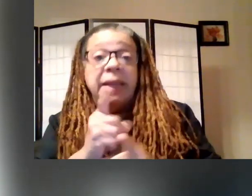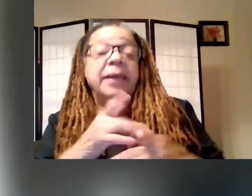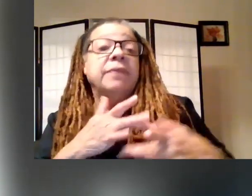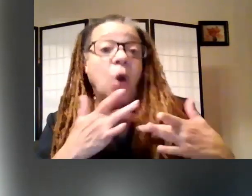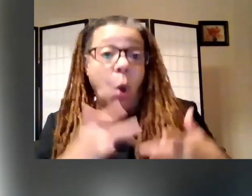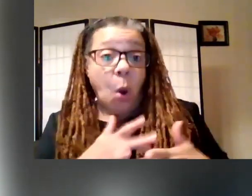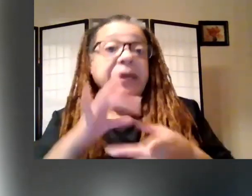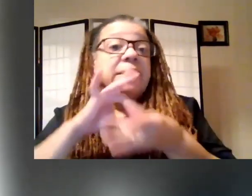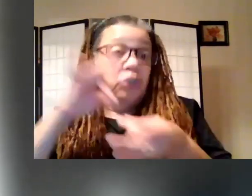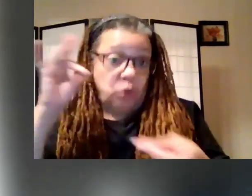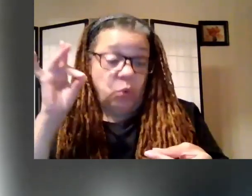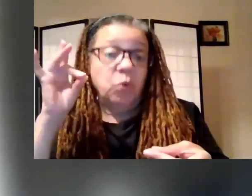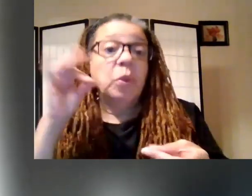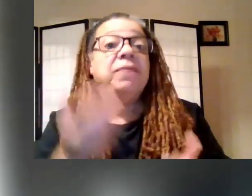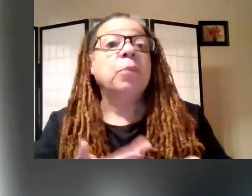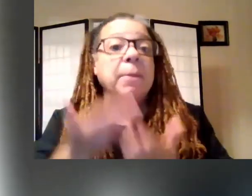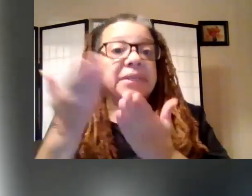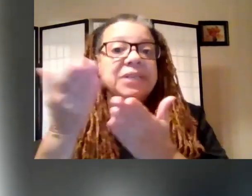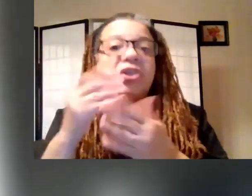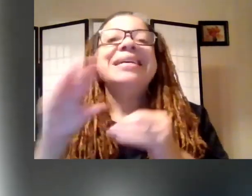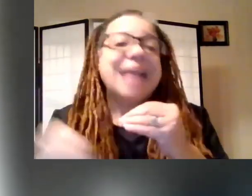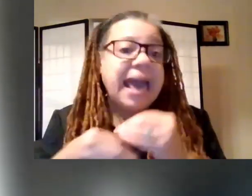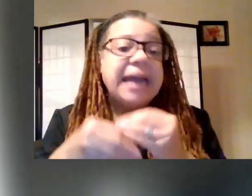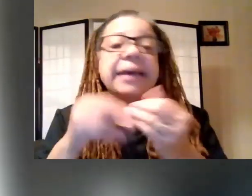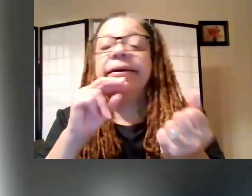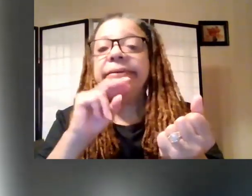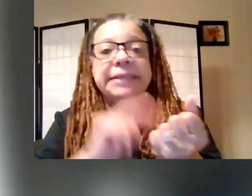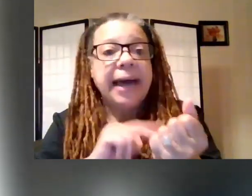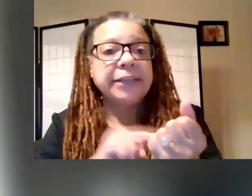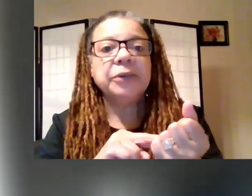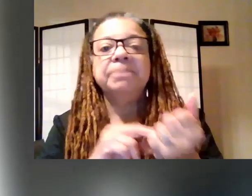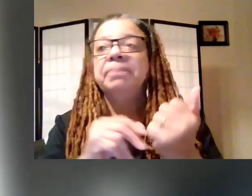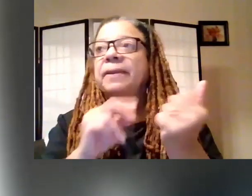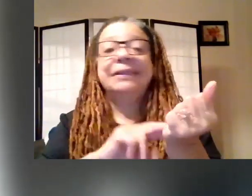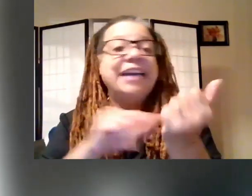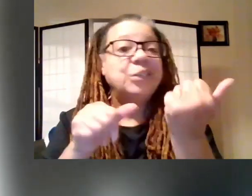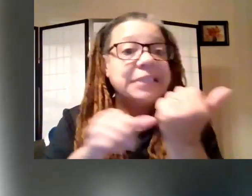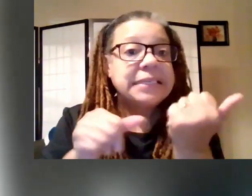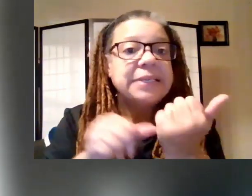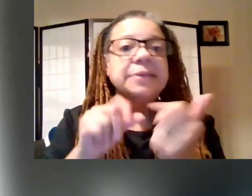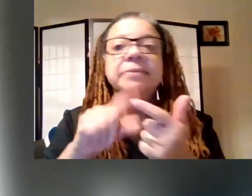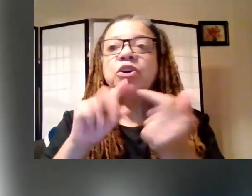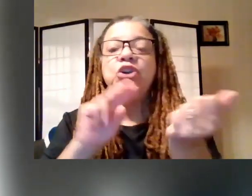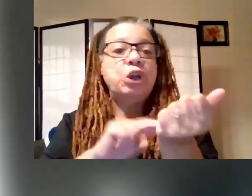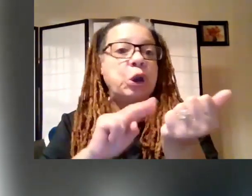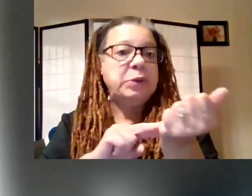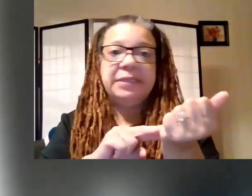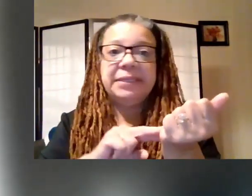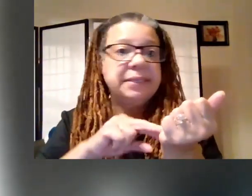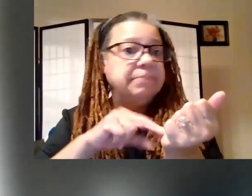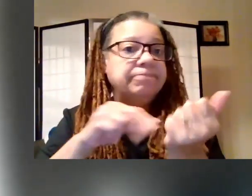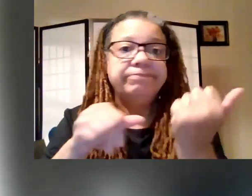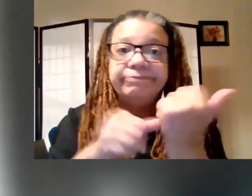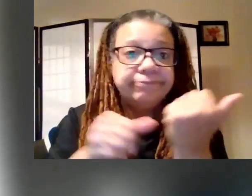is really adding a doctor, a nurse practitioner, a physician assistant, while dialysis is being delivered